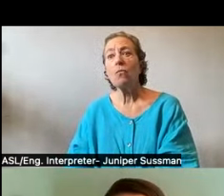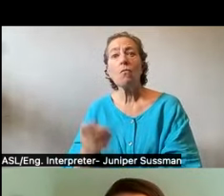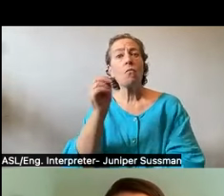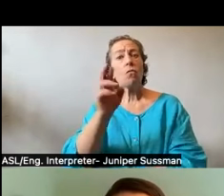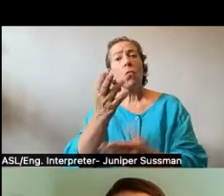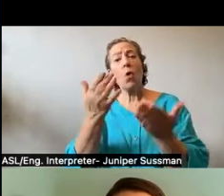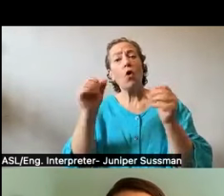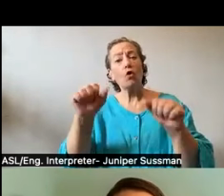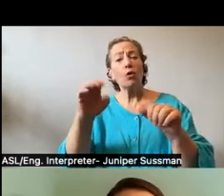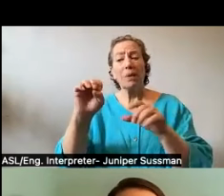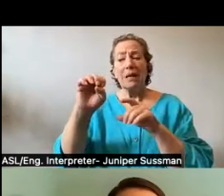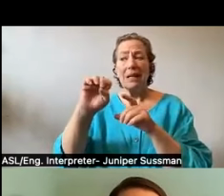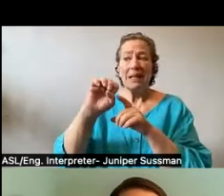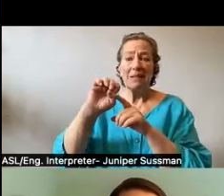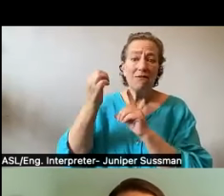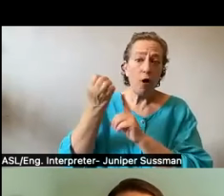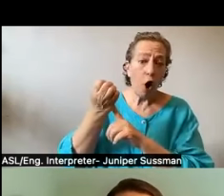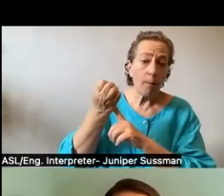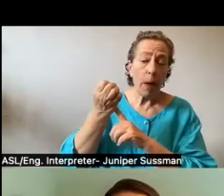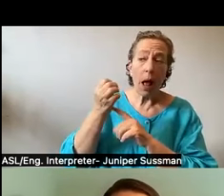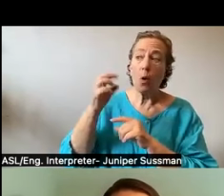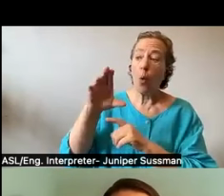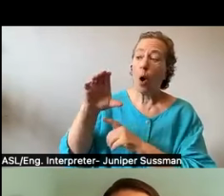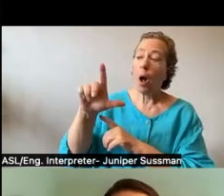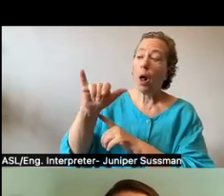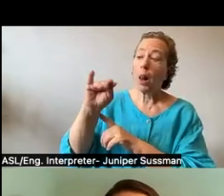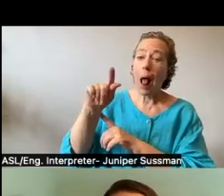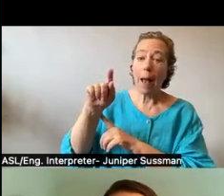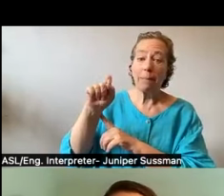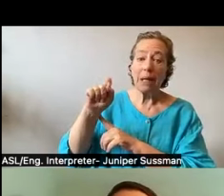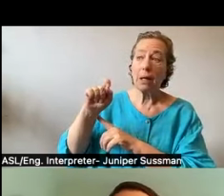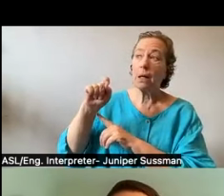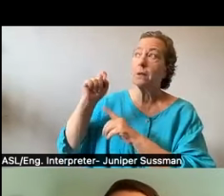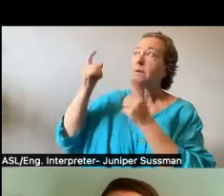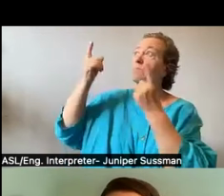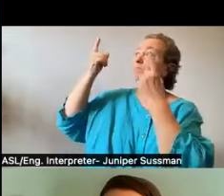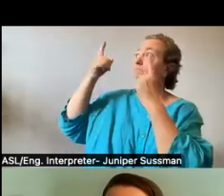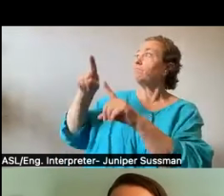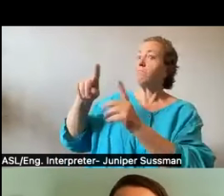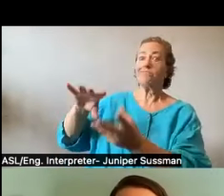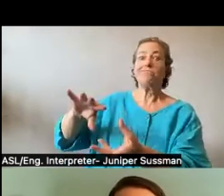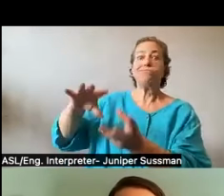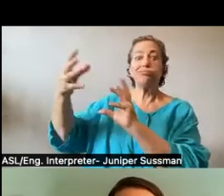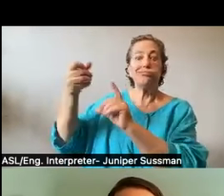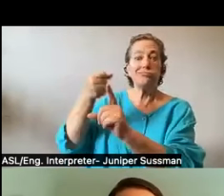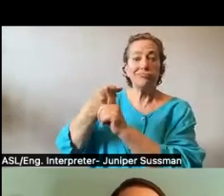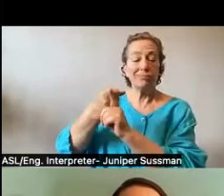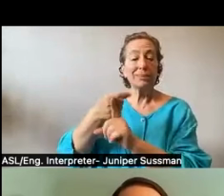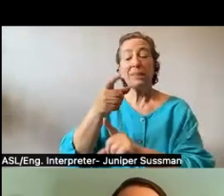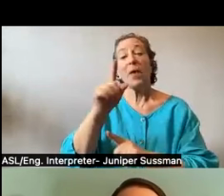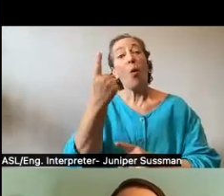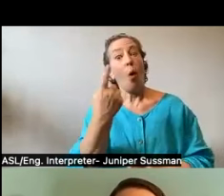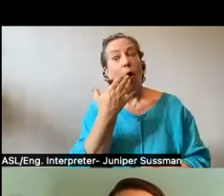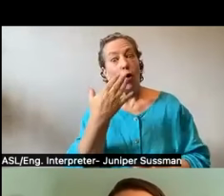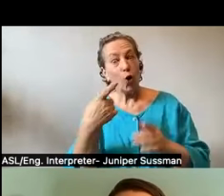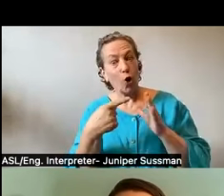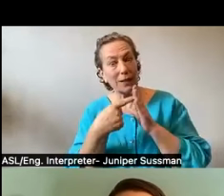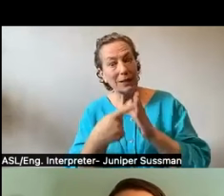climate impacts that cause people to develop disabilities. Sort of the classic medical legal partnership example of a